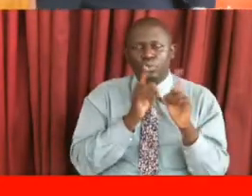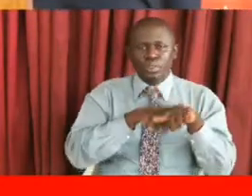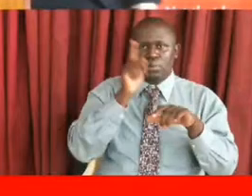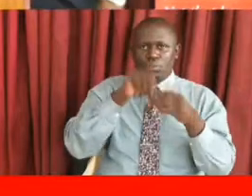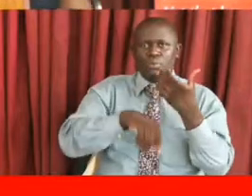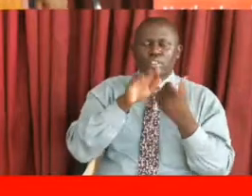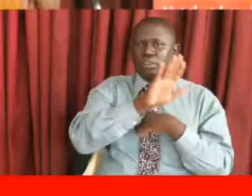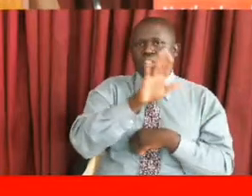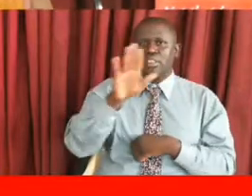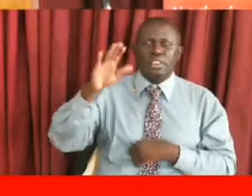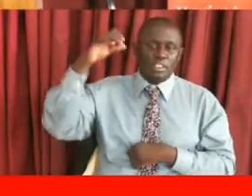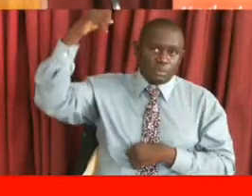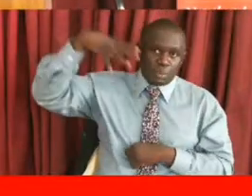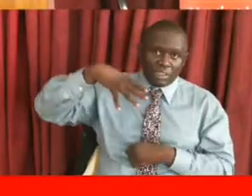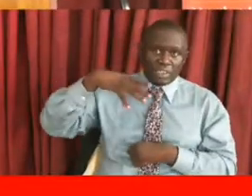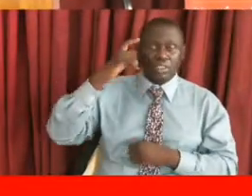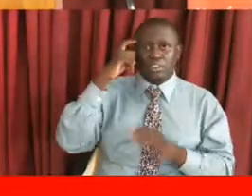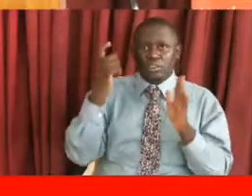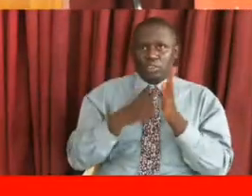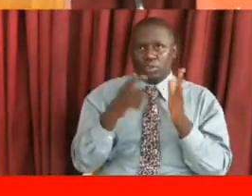presence is